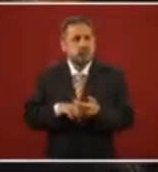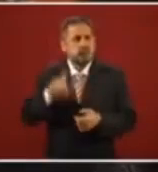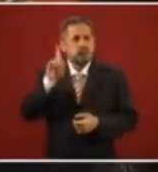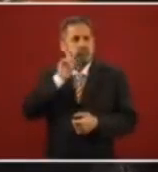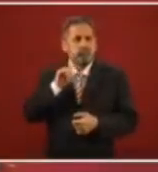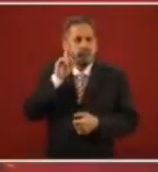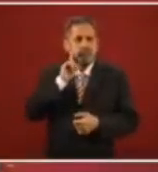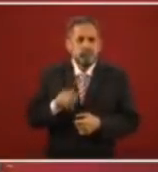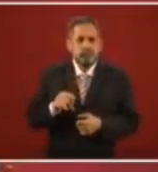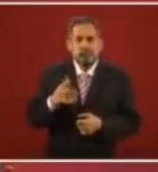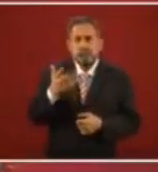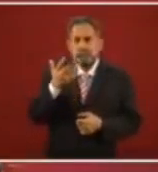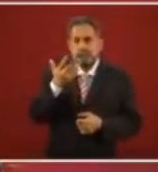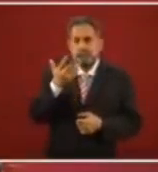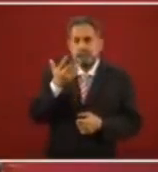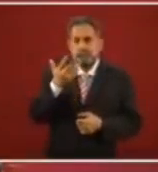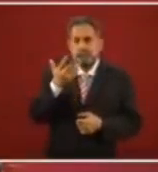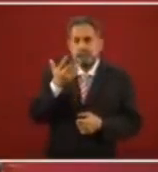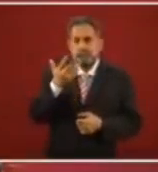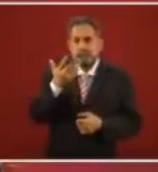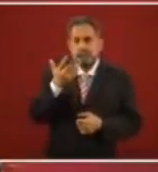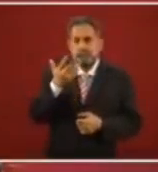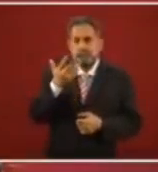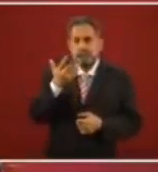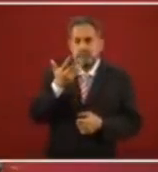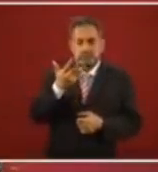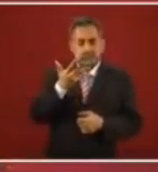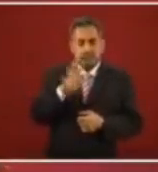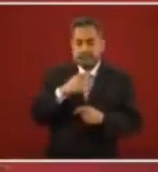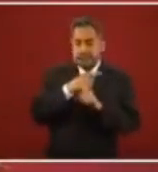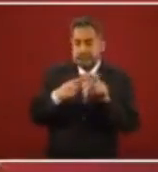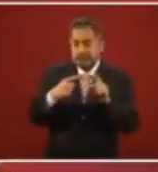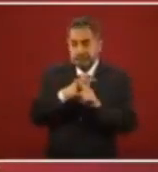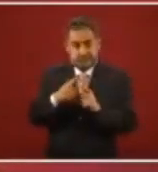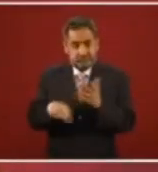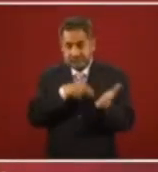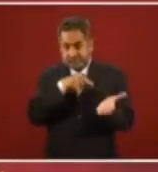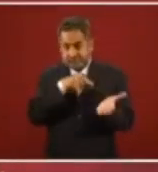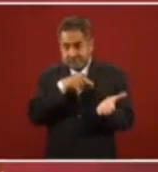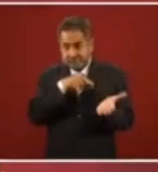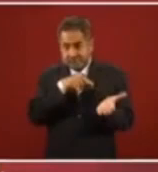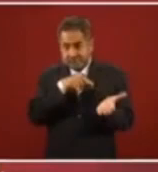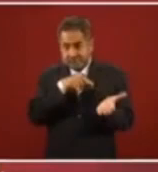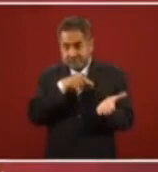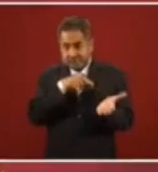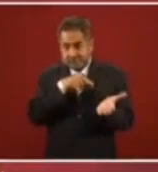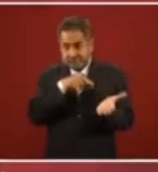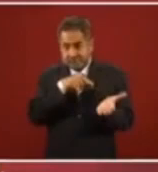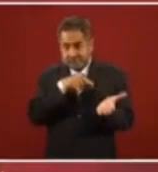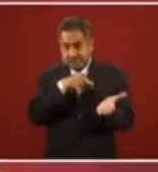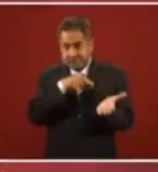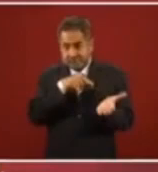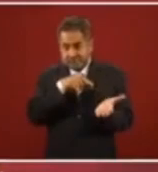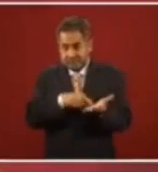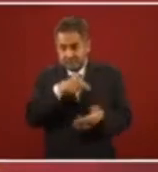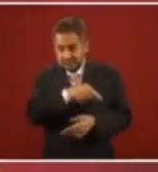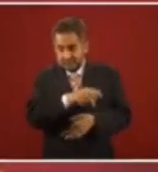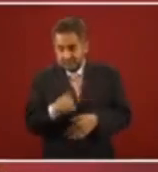...a ...y media de la mañana... ...at... ...ten... ...en... ...lugar de los hechos... ...at... ...de...